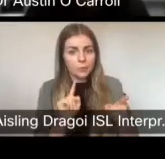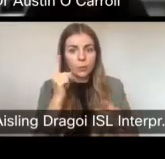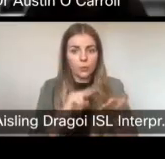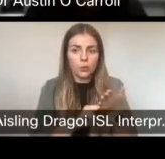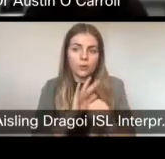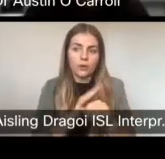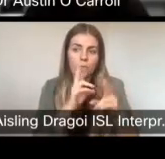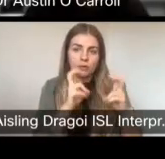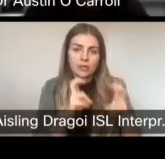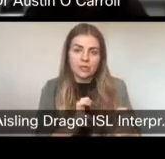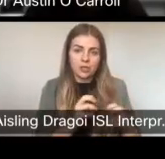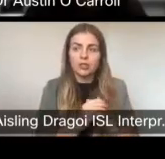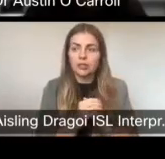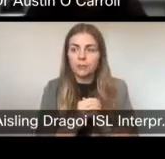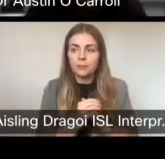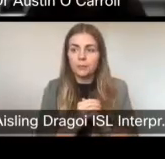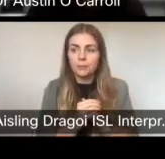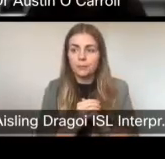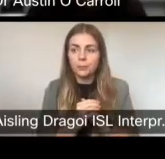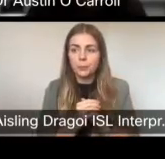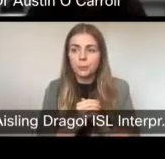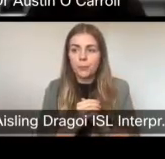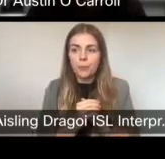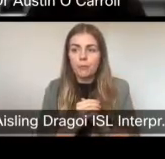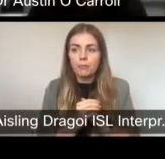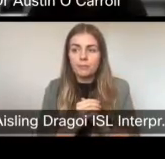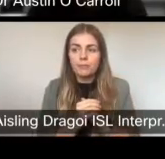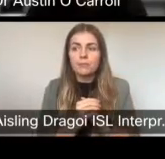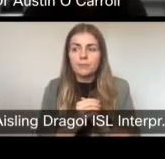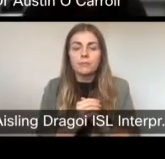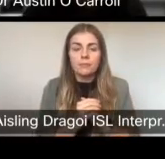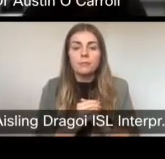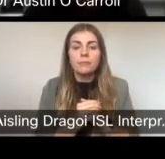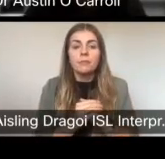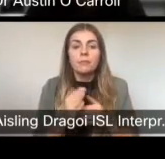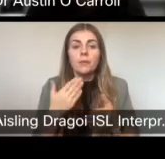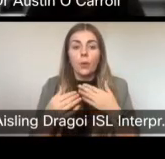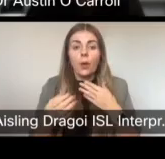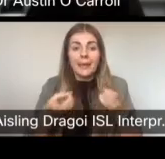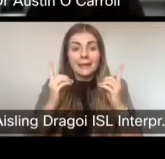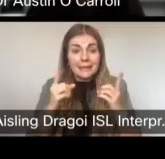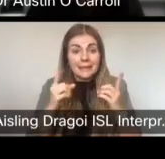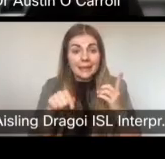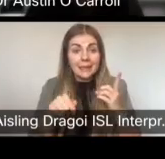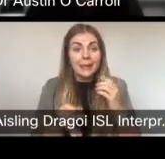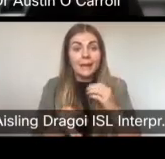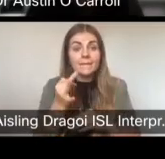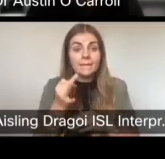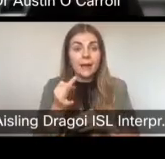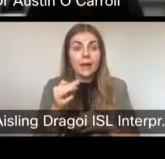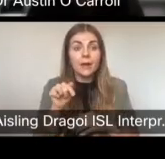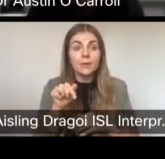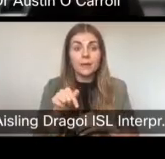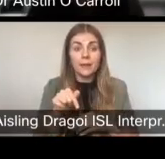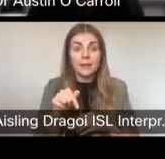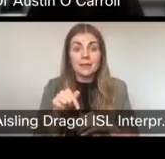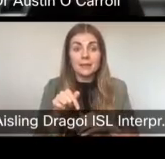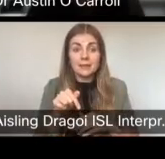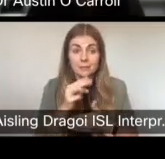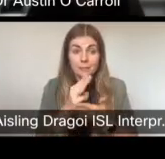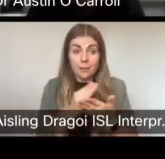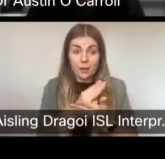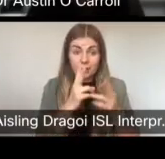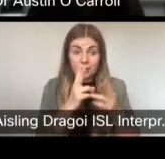research. And what they did was they first of all found that in this Kaiser Permanente with the 17,000 people, they found